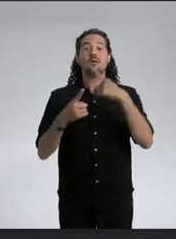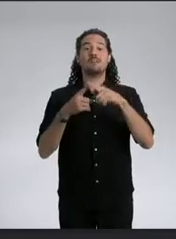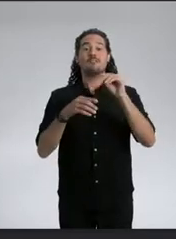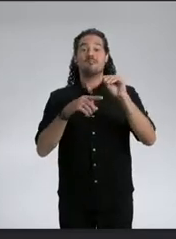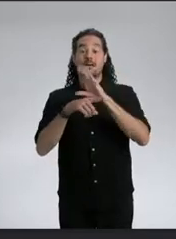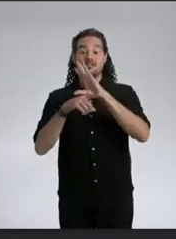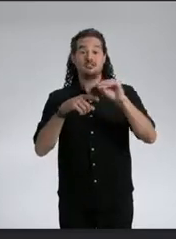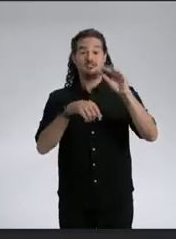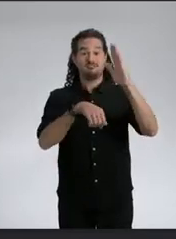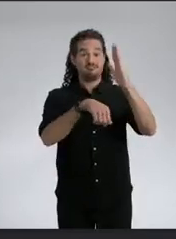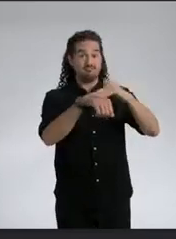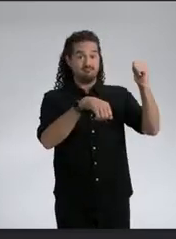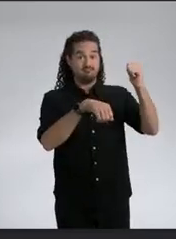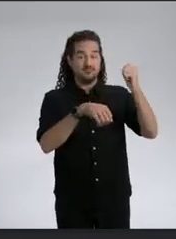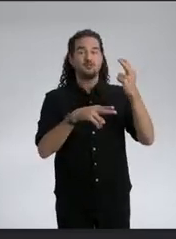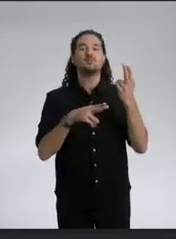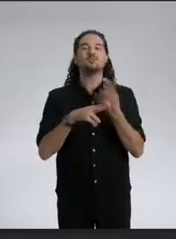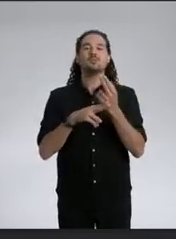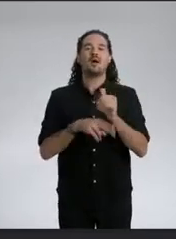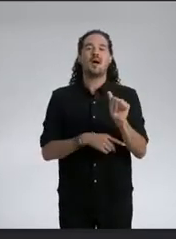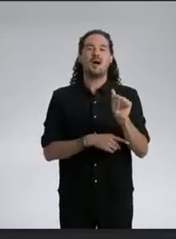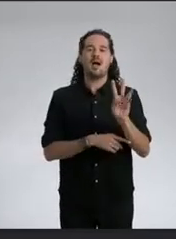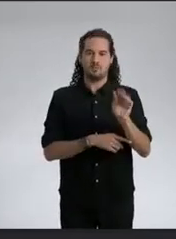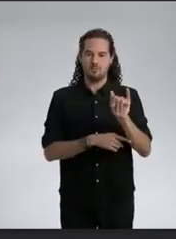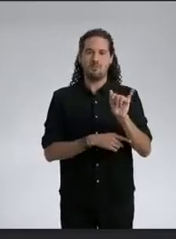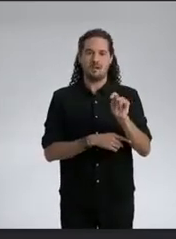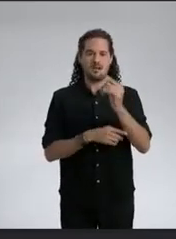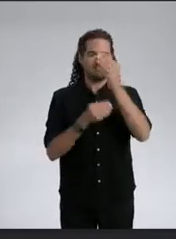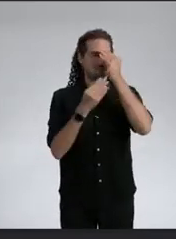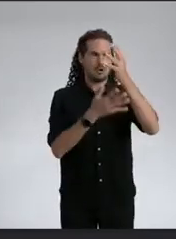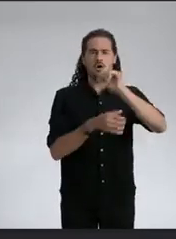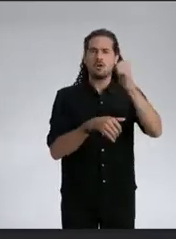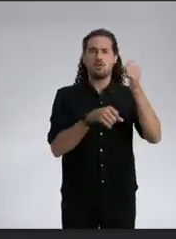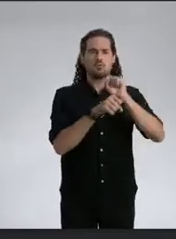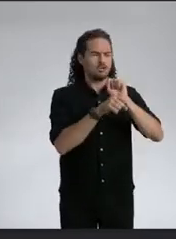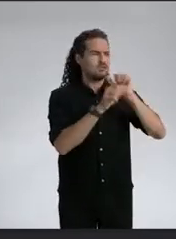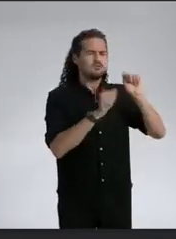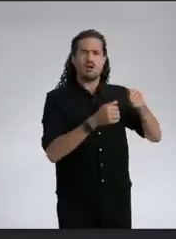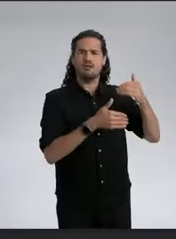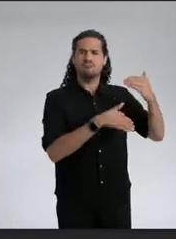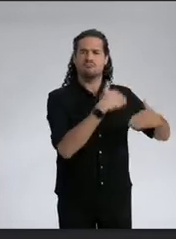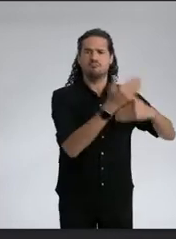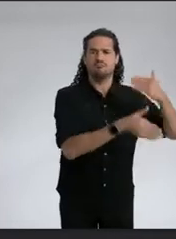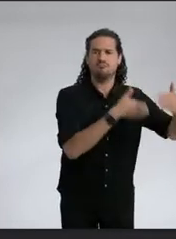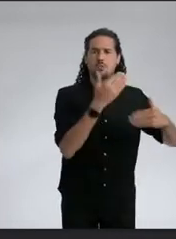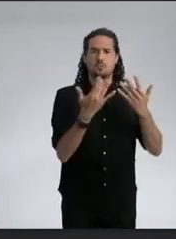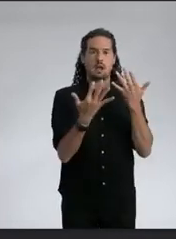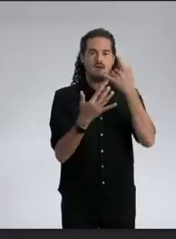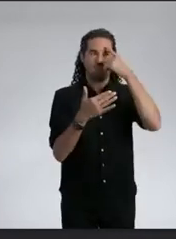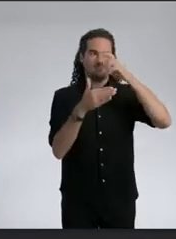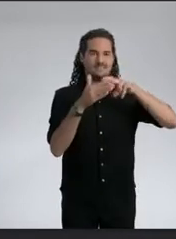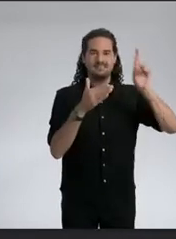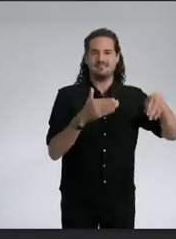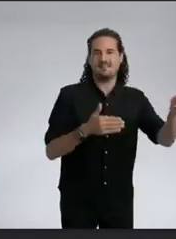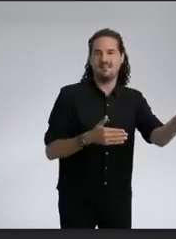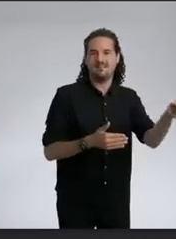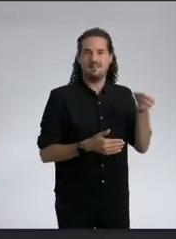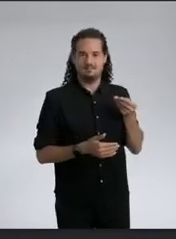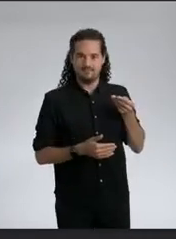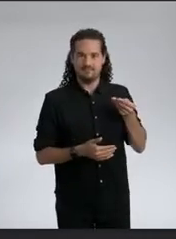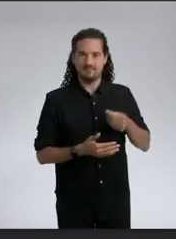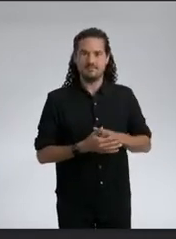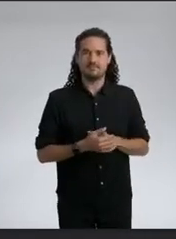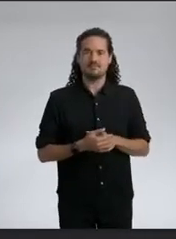the await keyword to indicate that other work can be done while the caller waits for the result of the async function. To understand